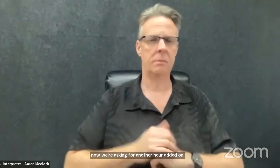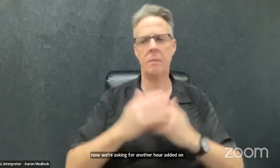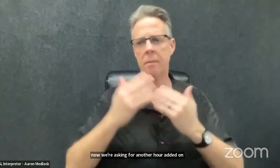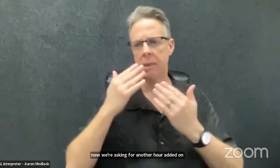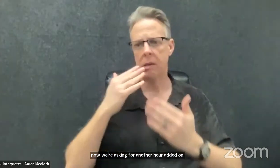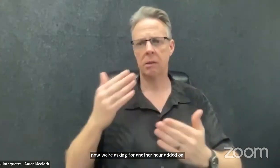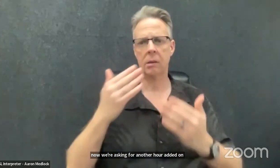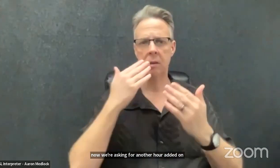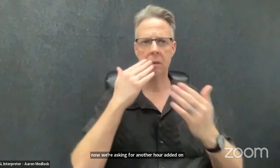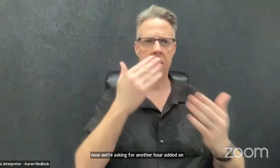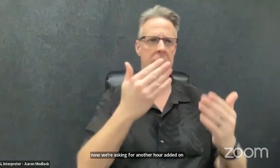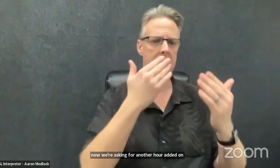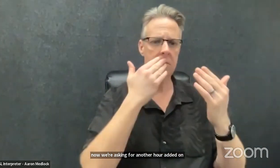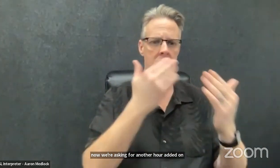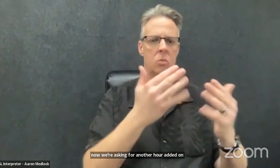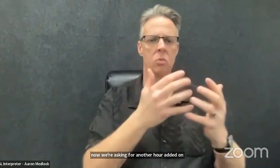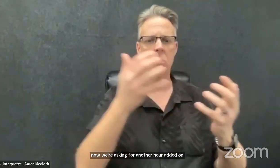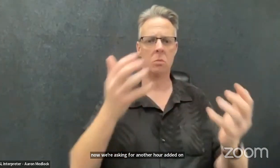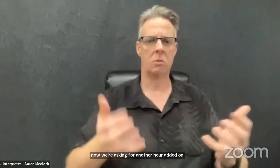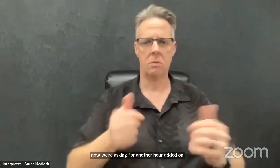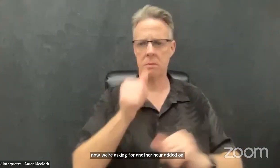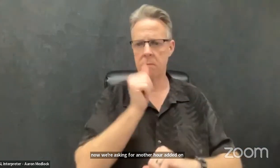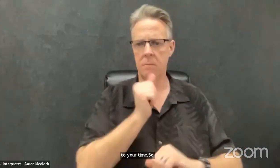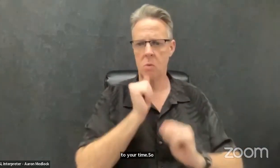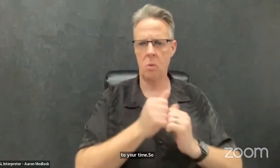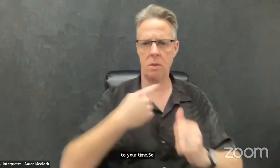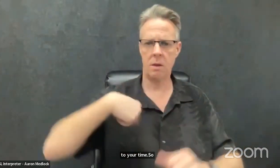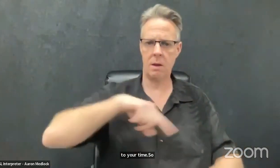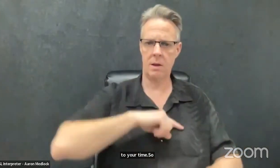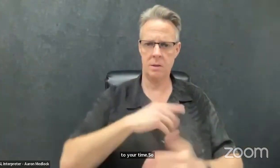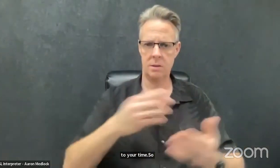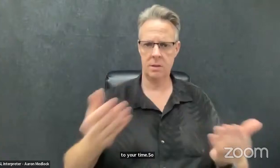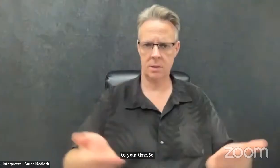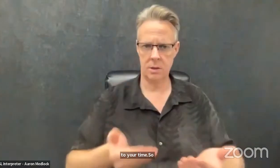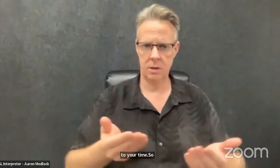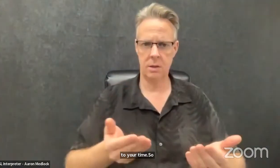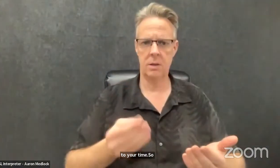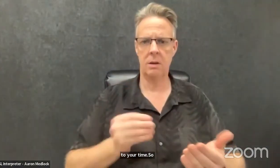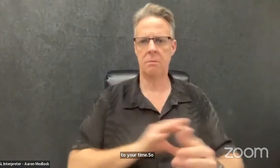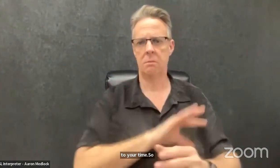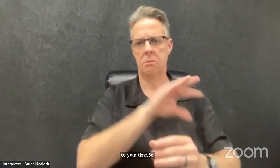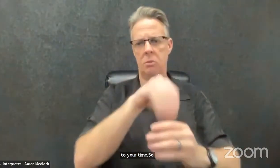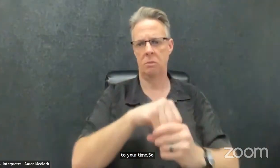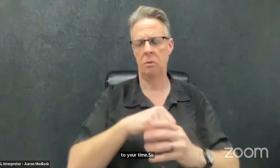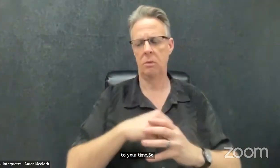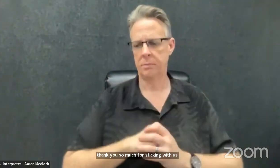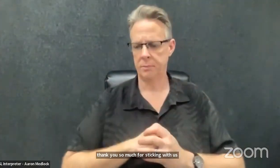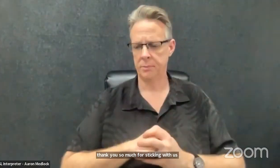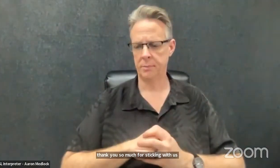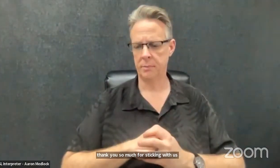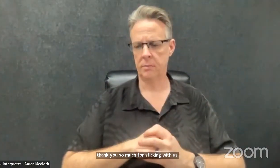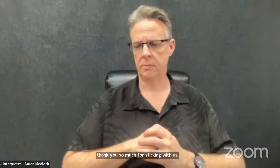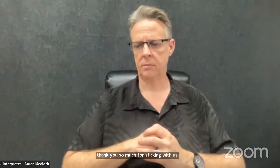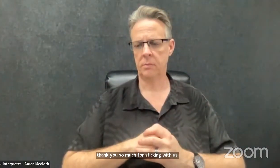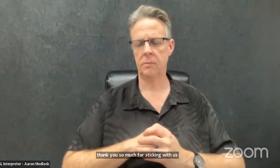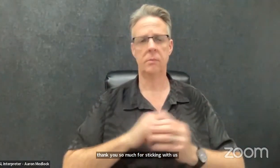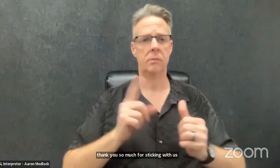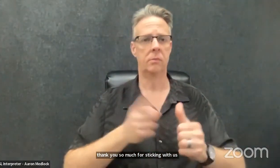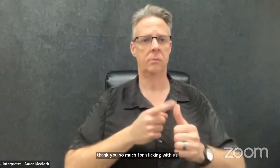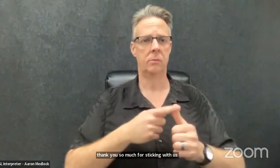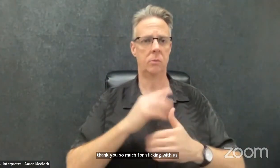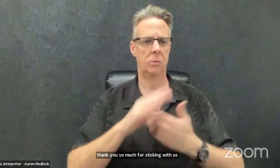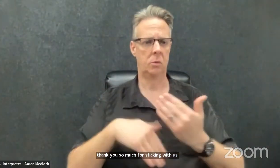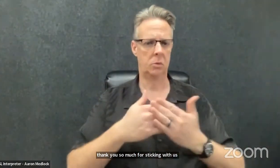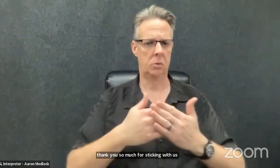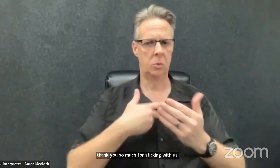for sticking with us and being a part of this. So first off, I'd like to cover